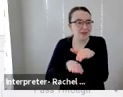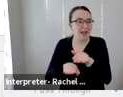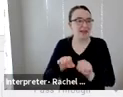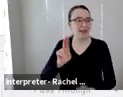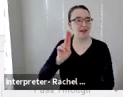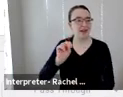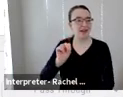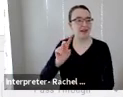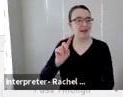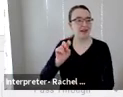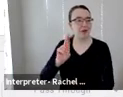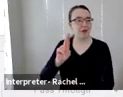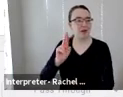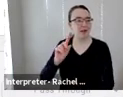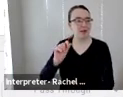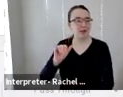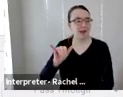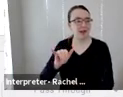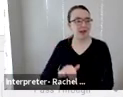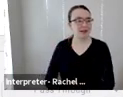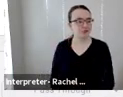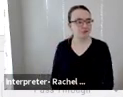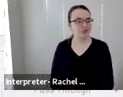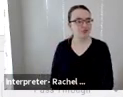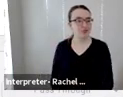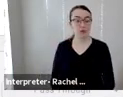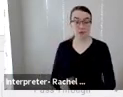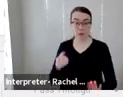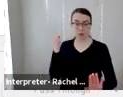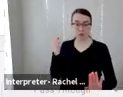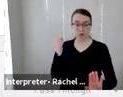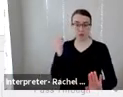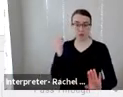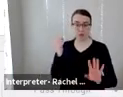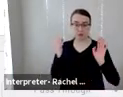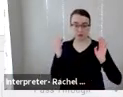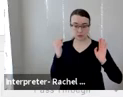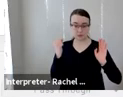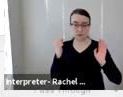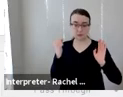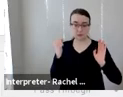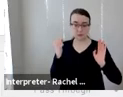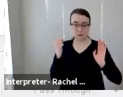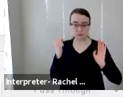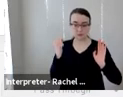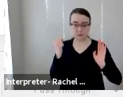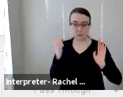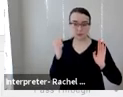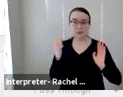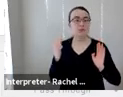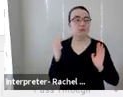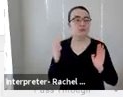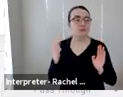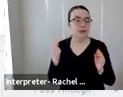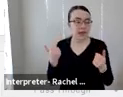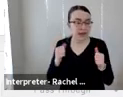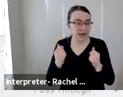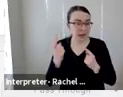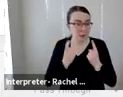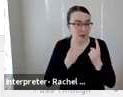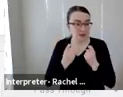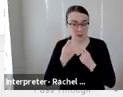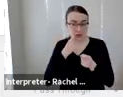right? I'm going to hold there for 1 second, say, because I just flipped the coin. Any questions there so